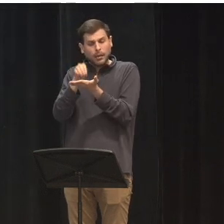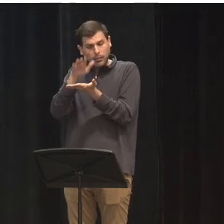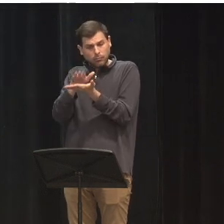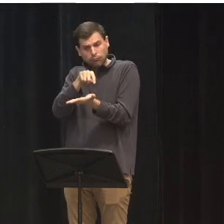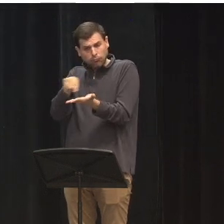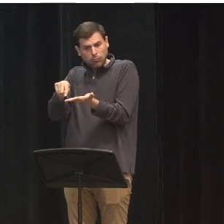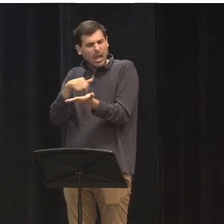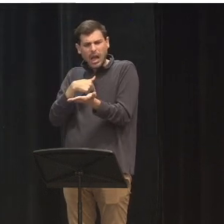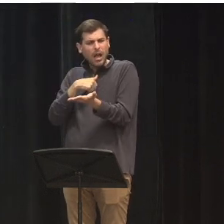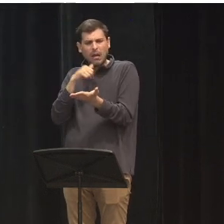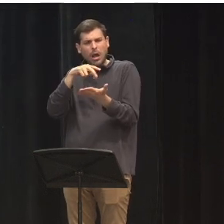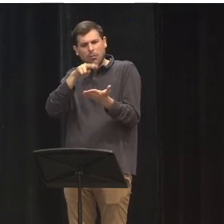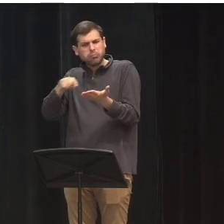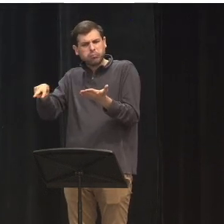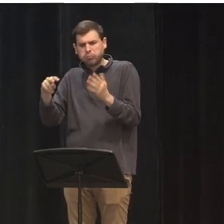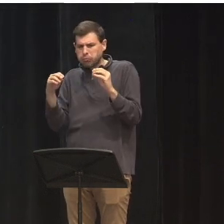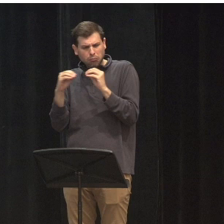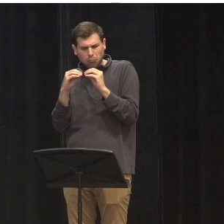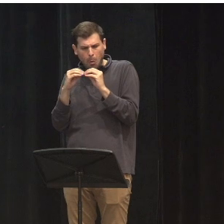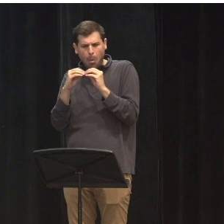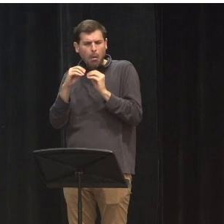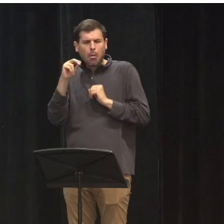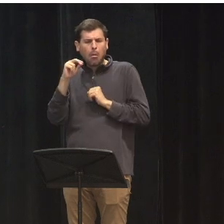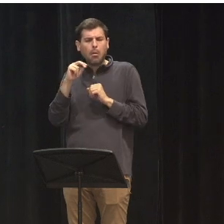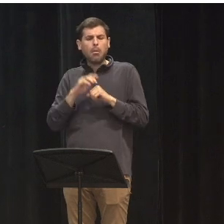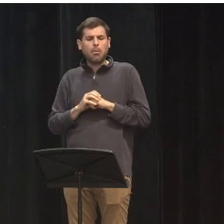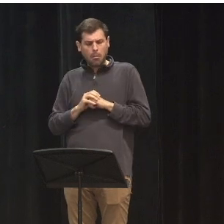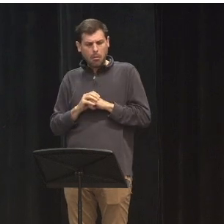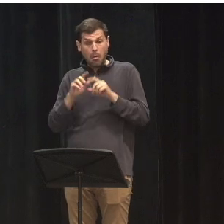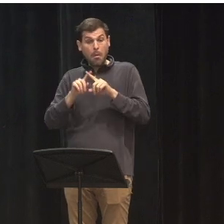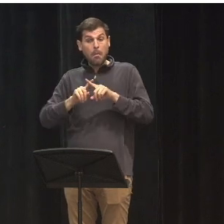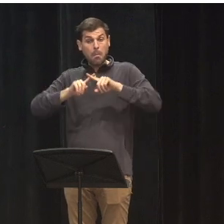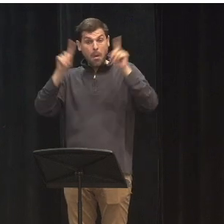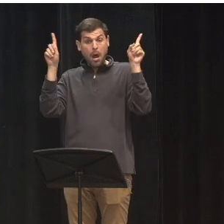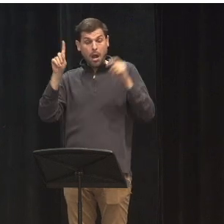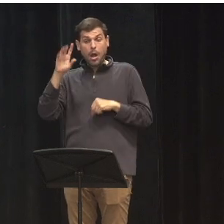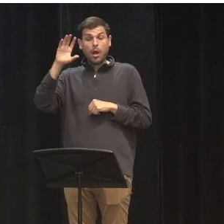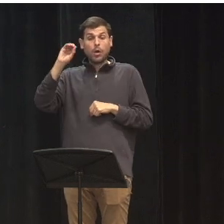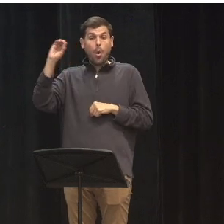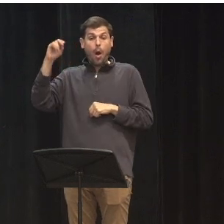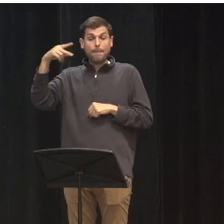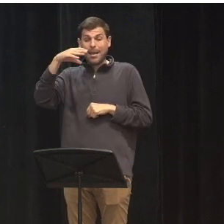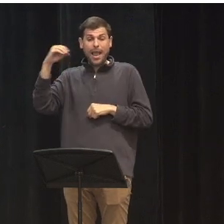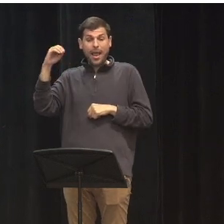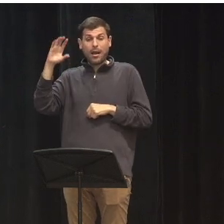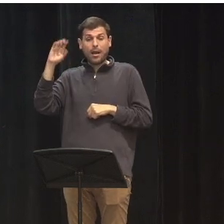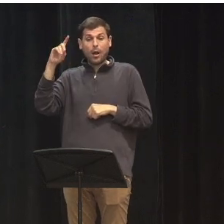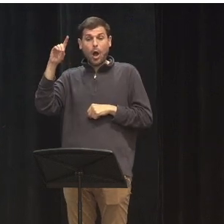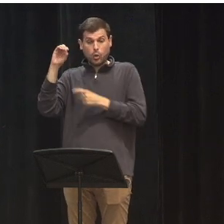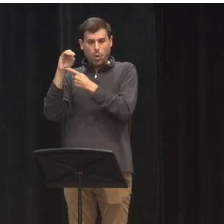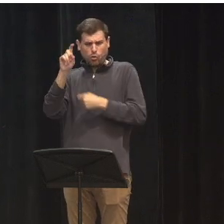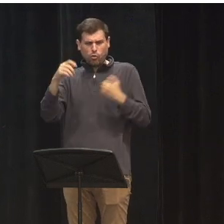this project should include a significant tax abatement for co-ops and condos. And it